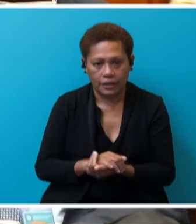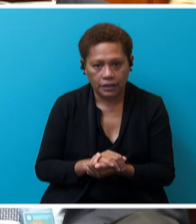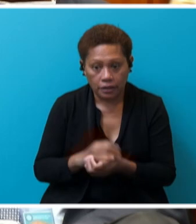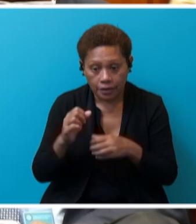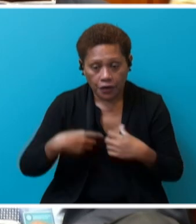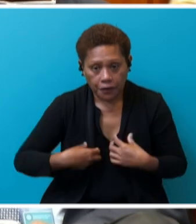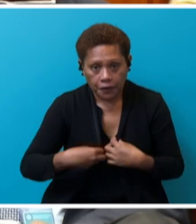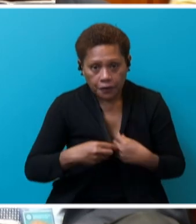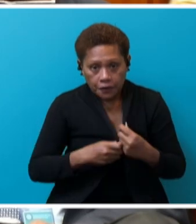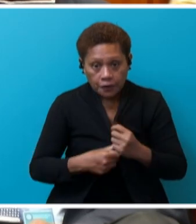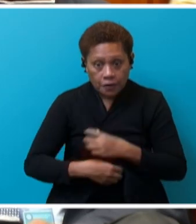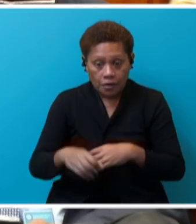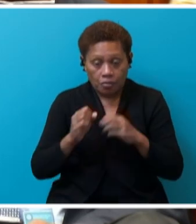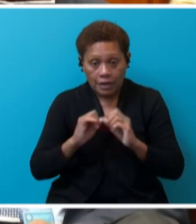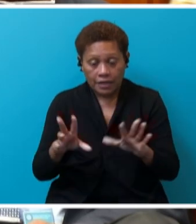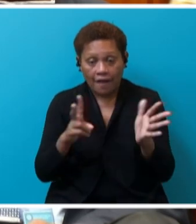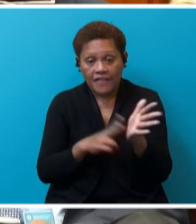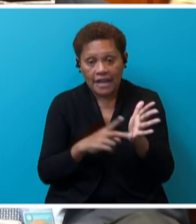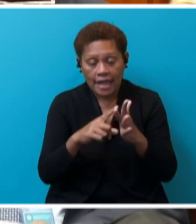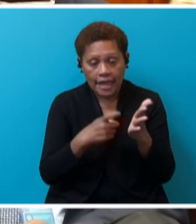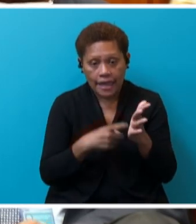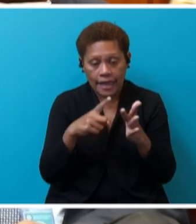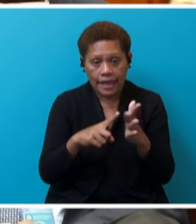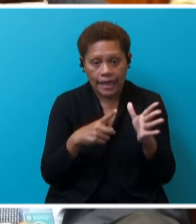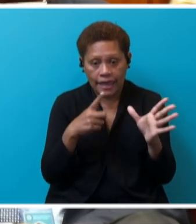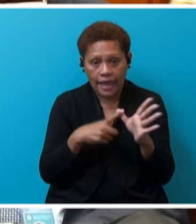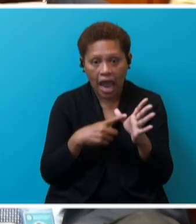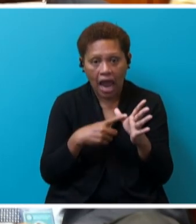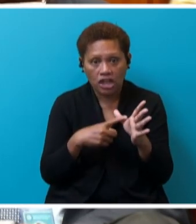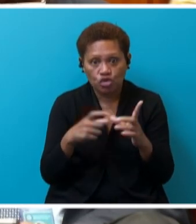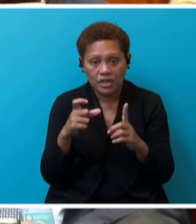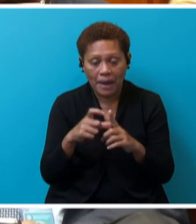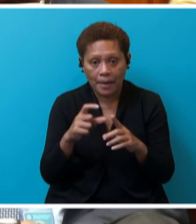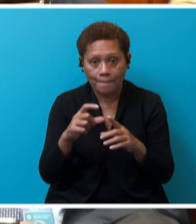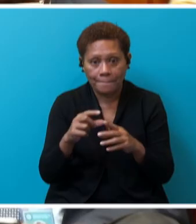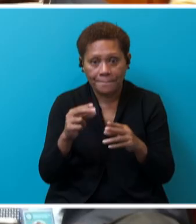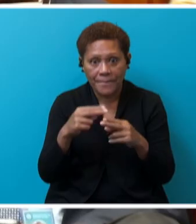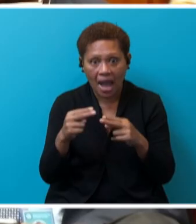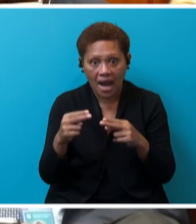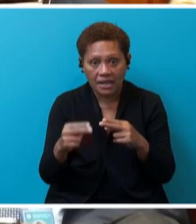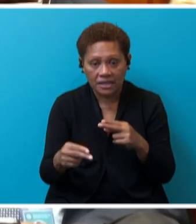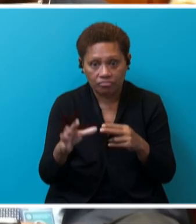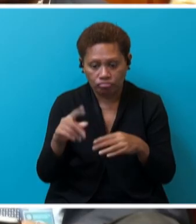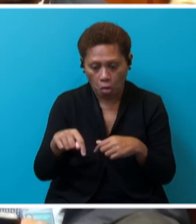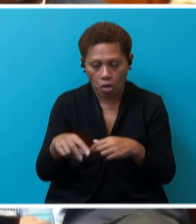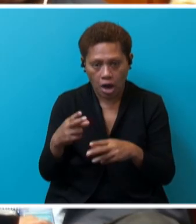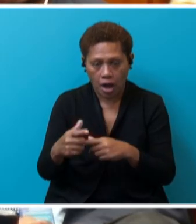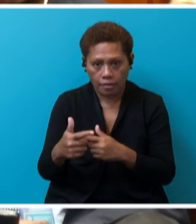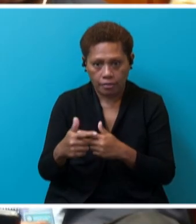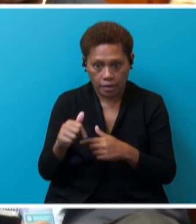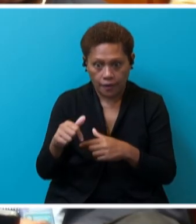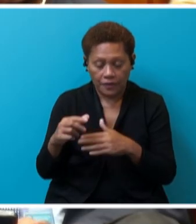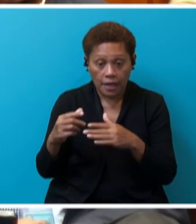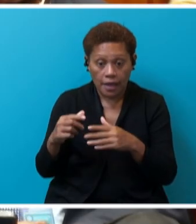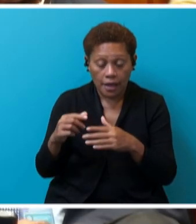the new Viria water treatment plant, a state-of-the-art facility, one of the largest in the South Pacific, with a